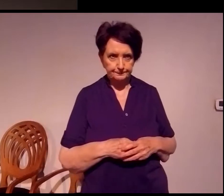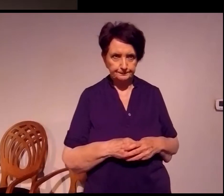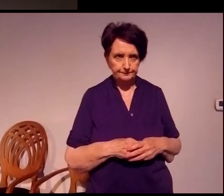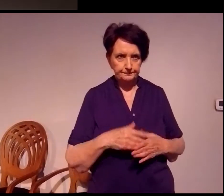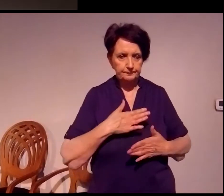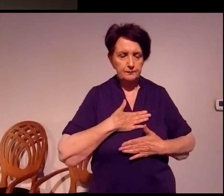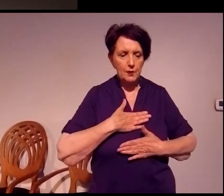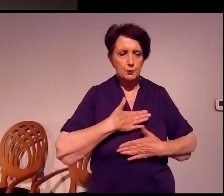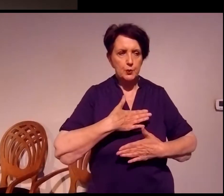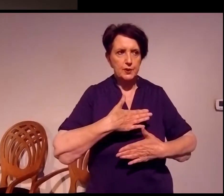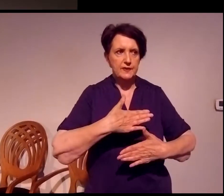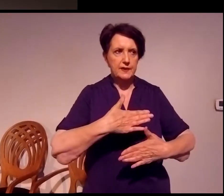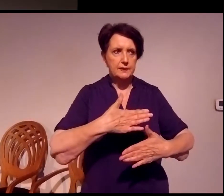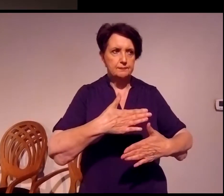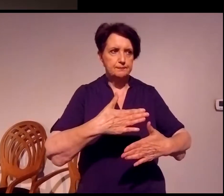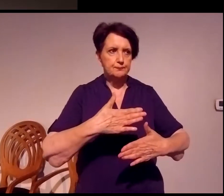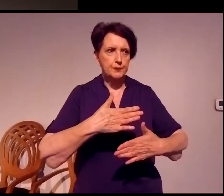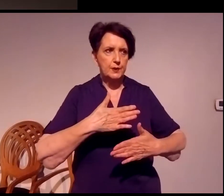Breathe in.